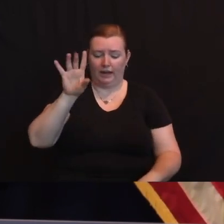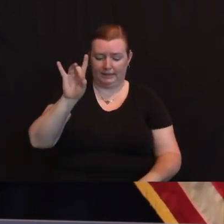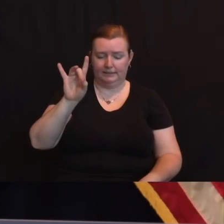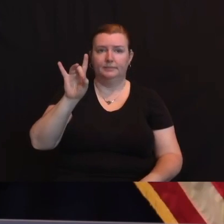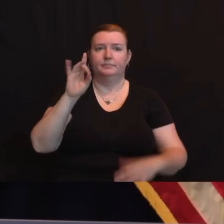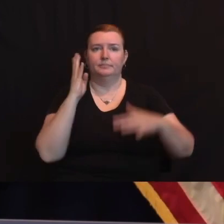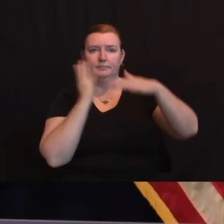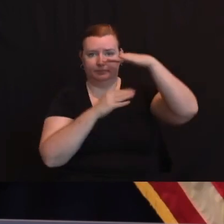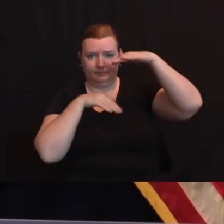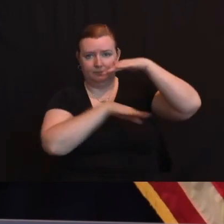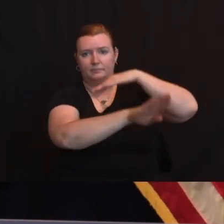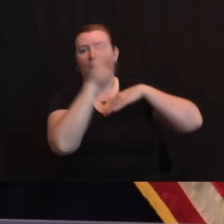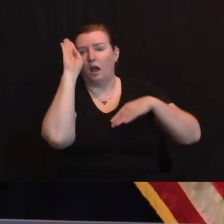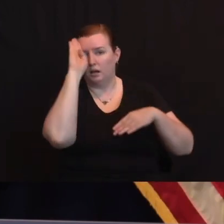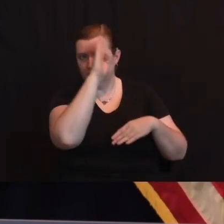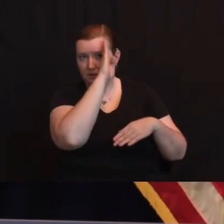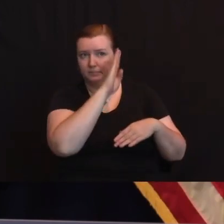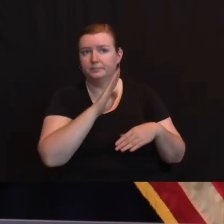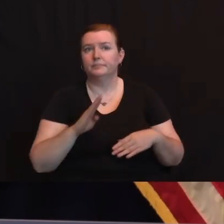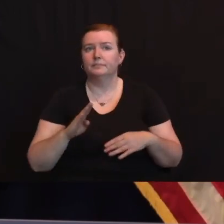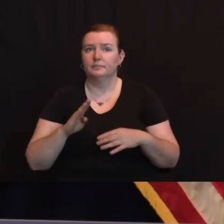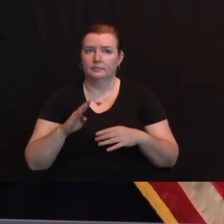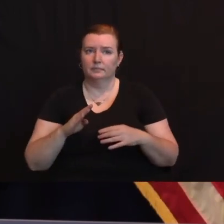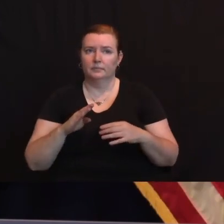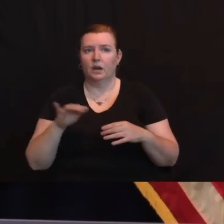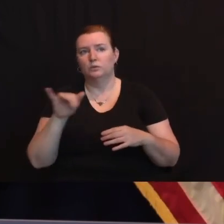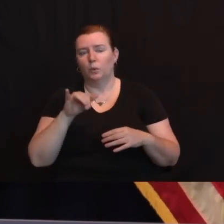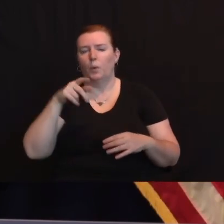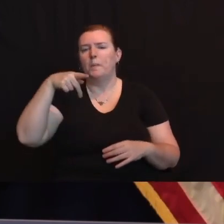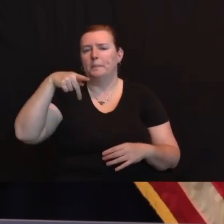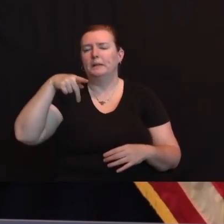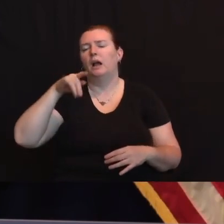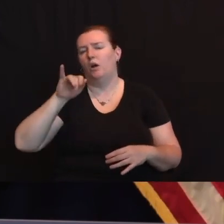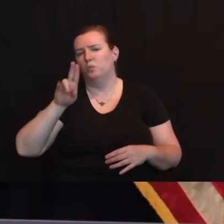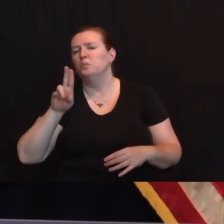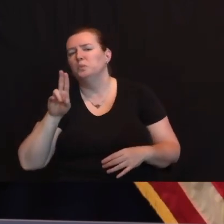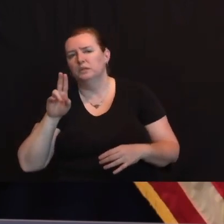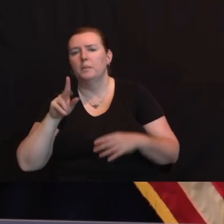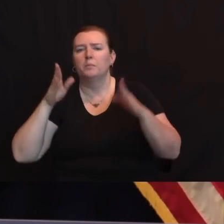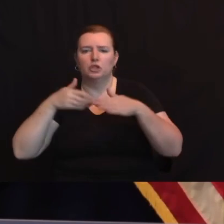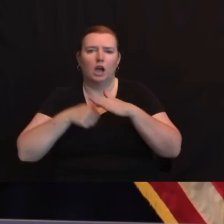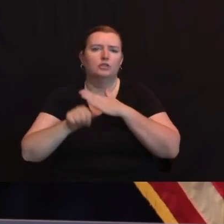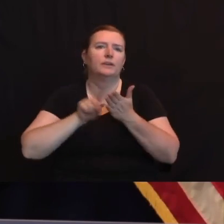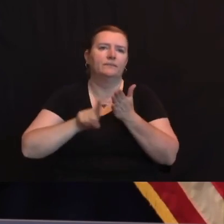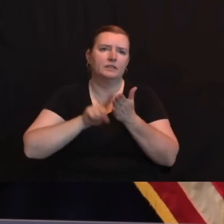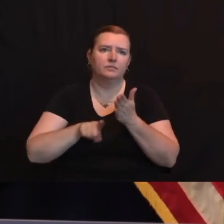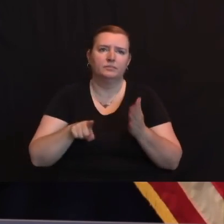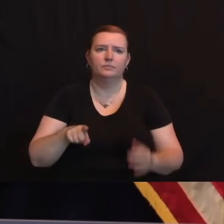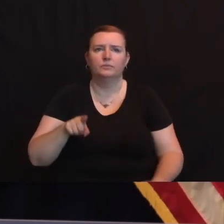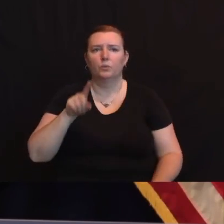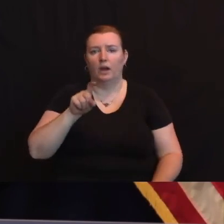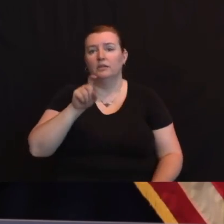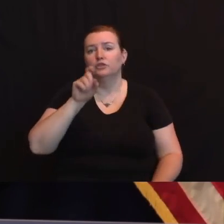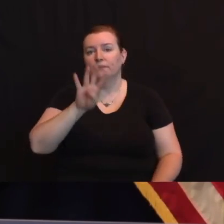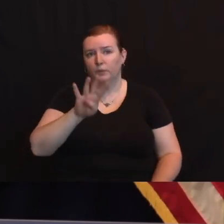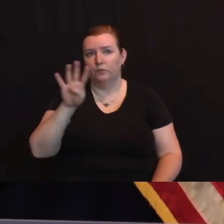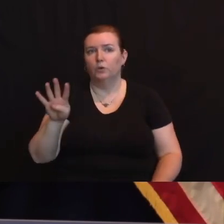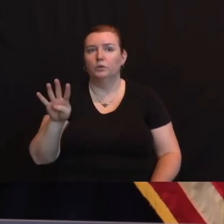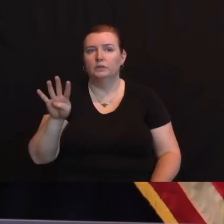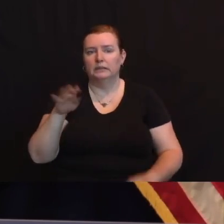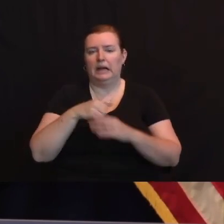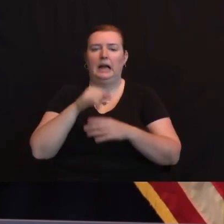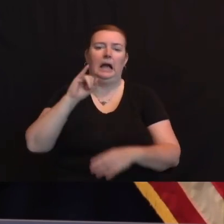hospitalizations of COVID-19 and persons under investigation. 144 of those individuals are in intensive